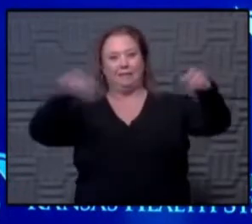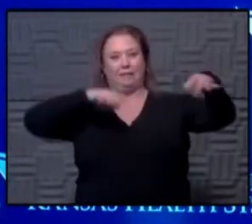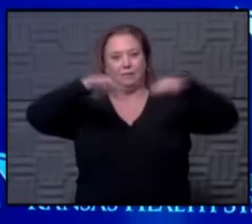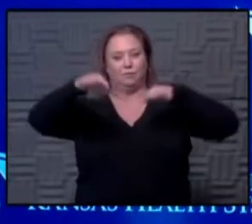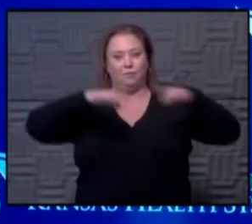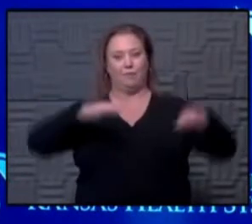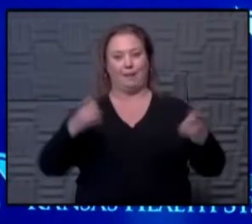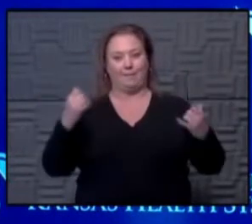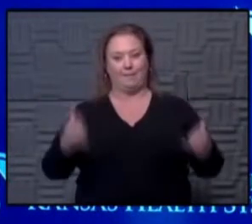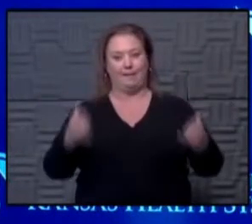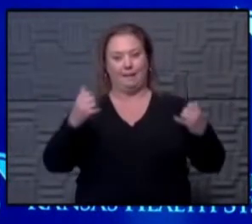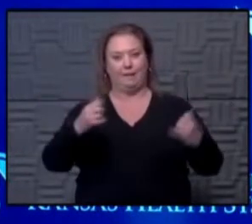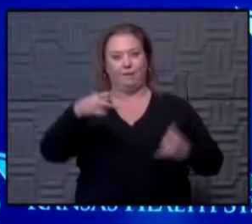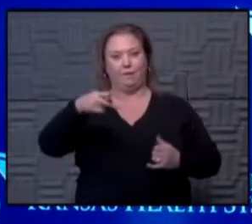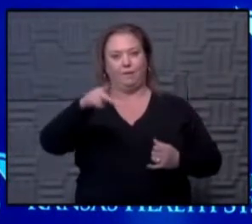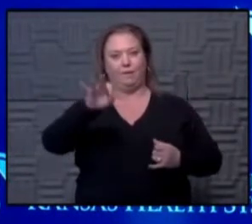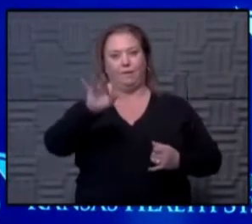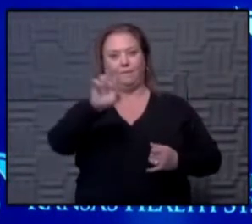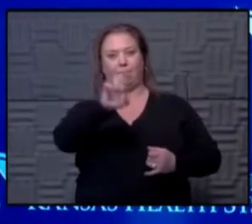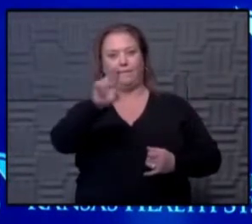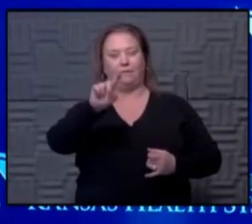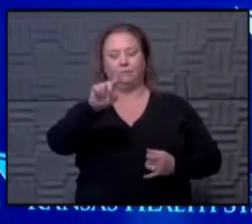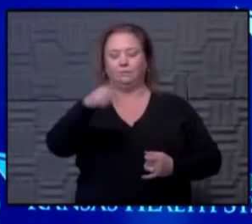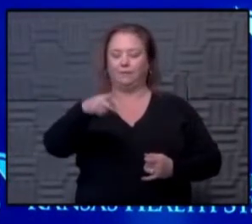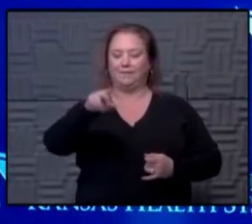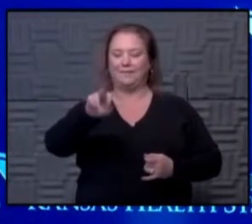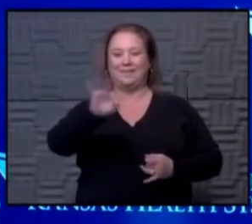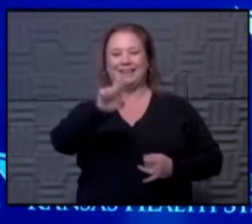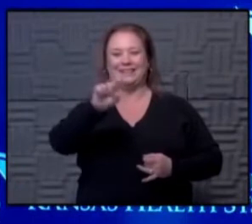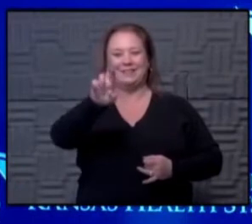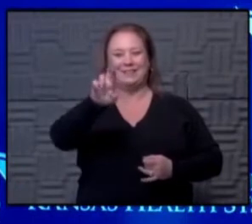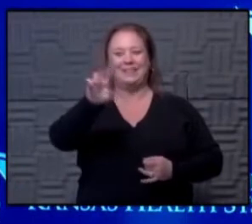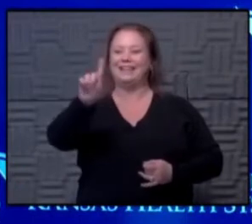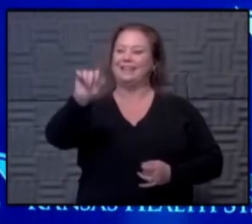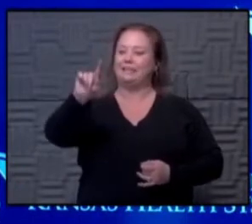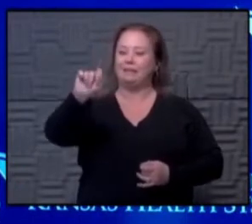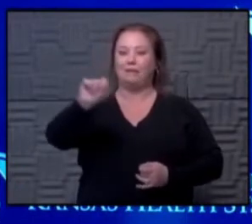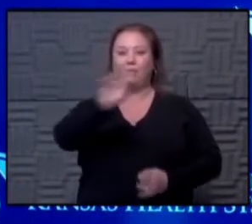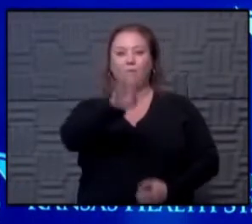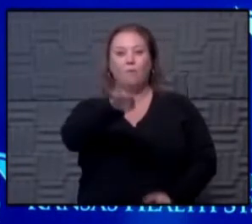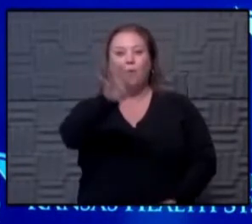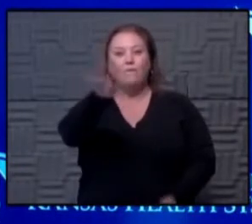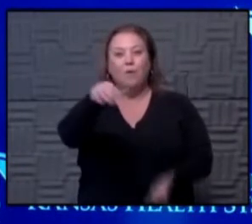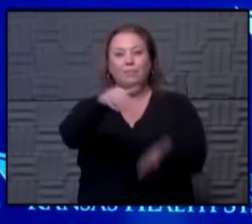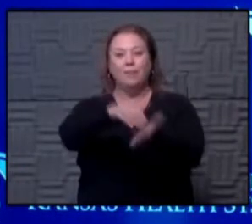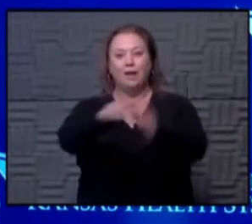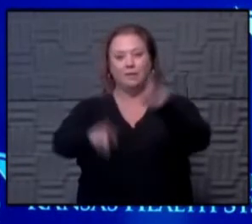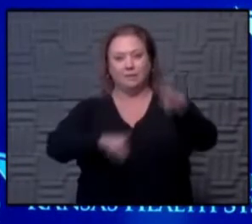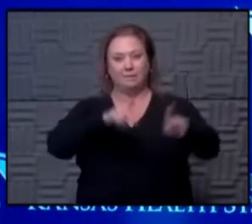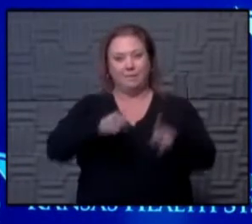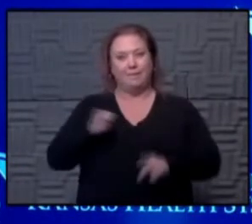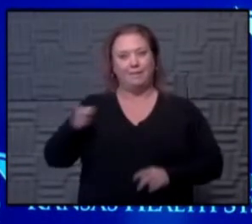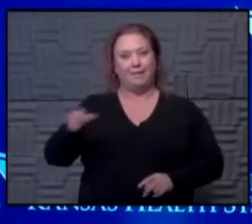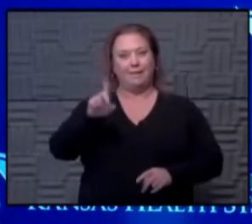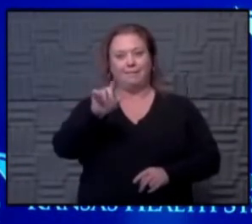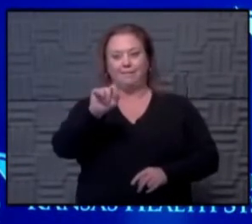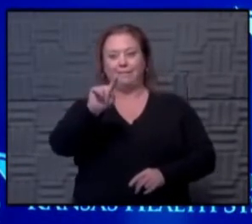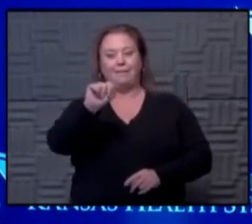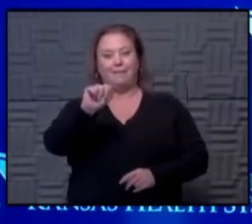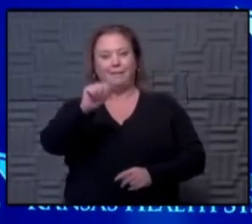described in the Pfizer data for the 44,000 people that were included in this data